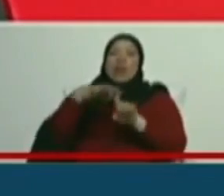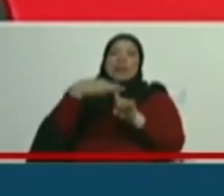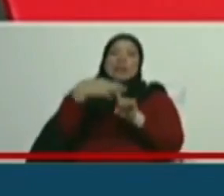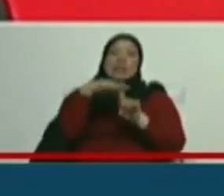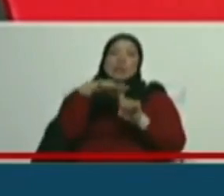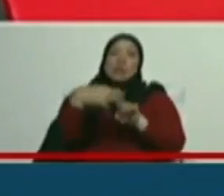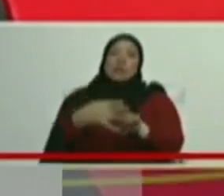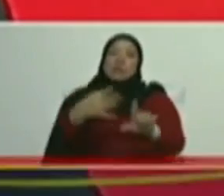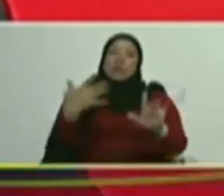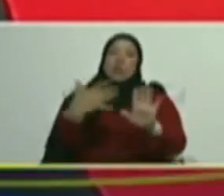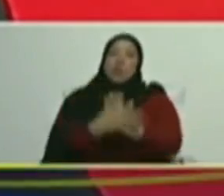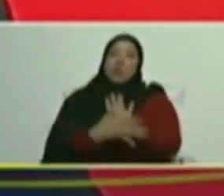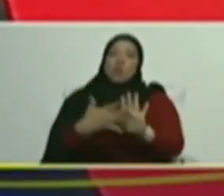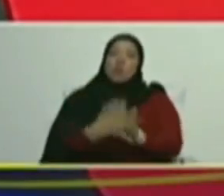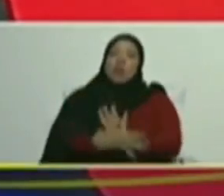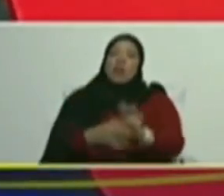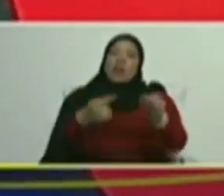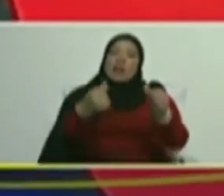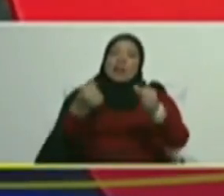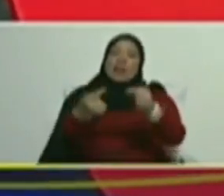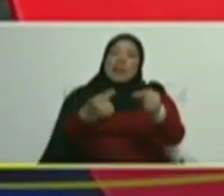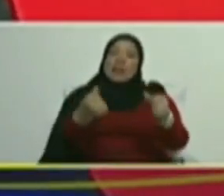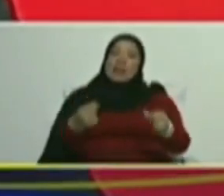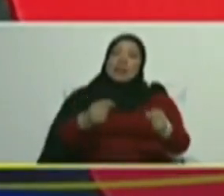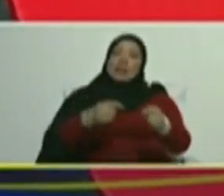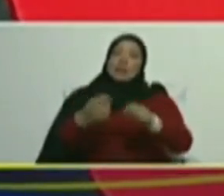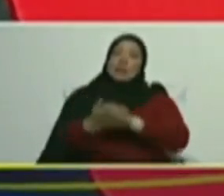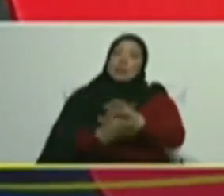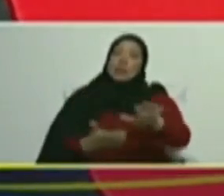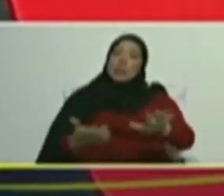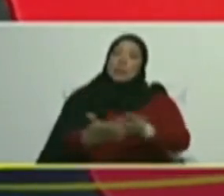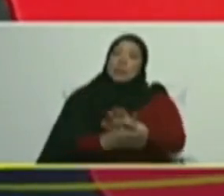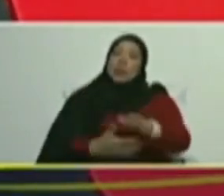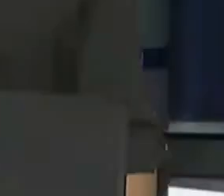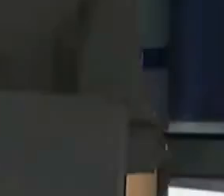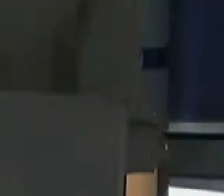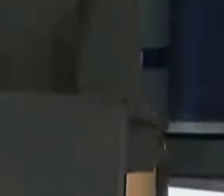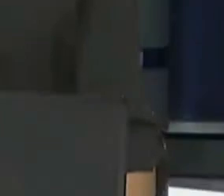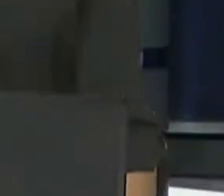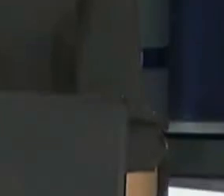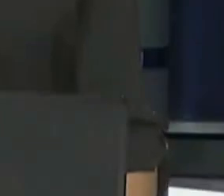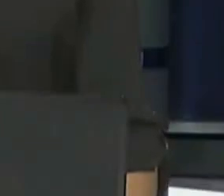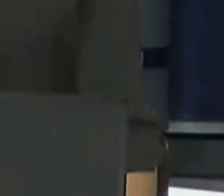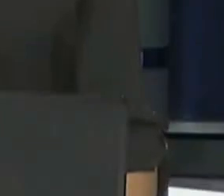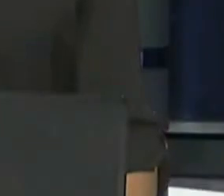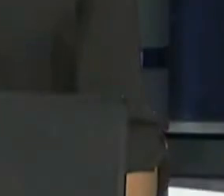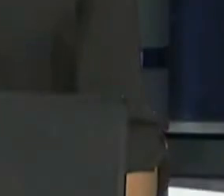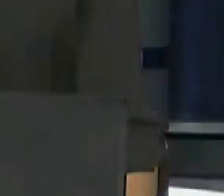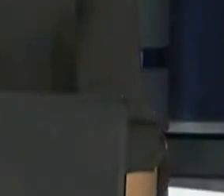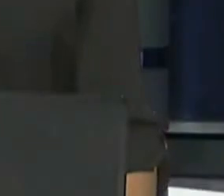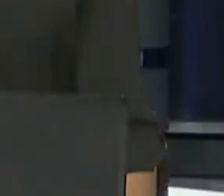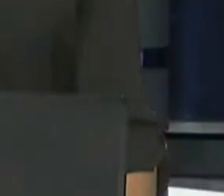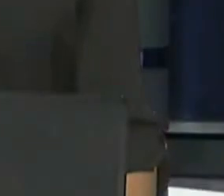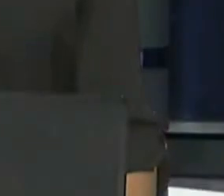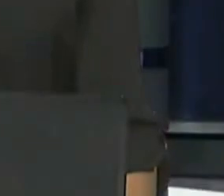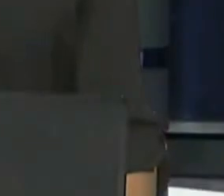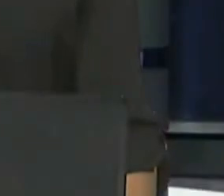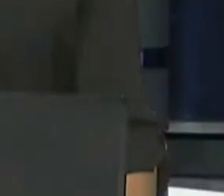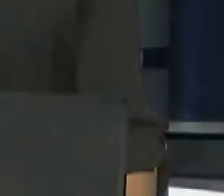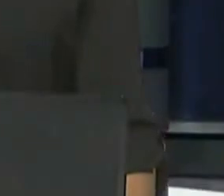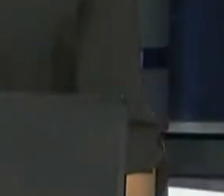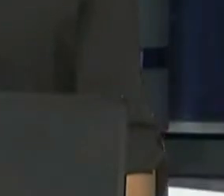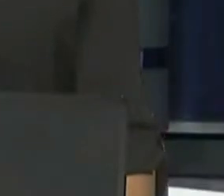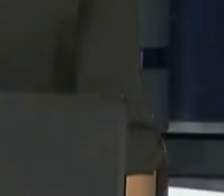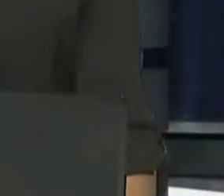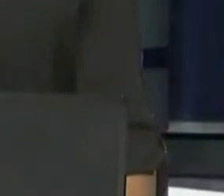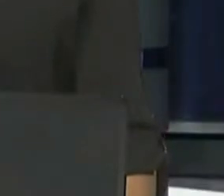multilateral crisis of capitalism. On the other hand, Nicaraguan President Daniel